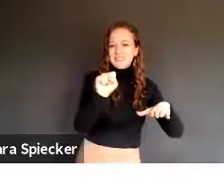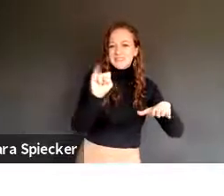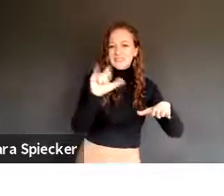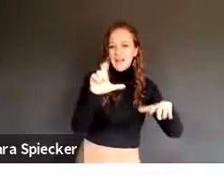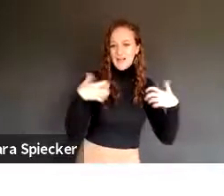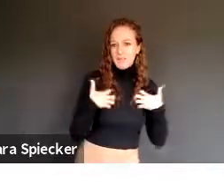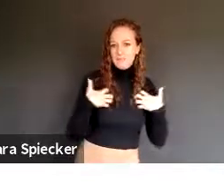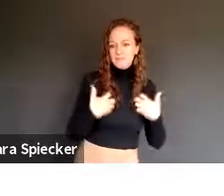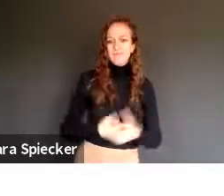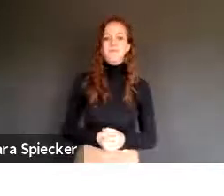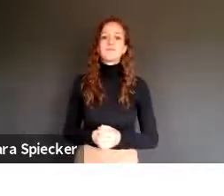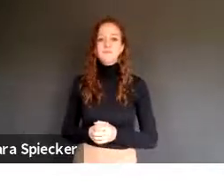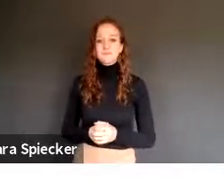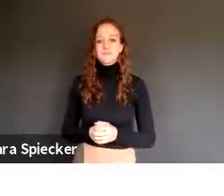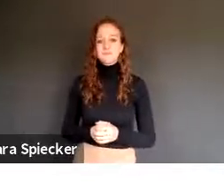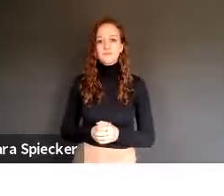with sessile animals.